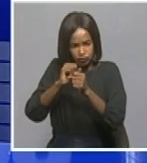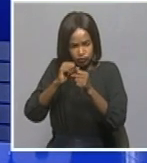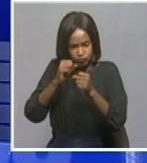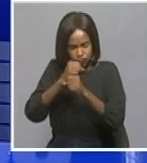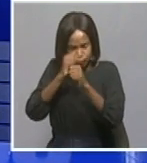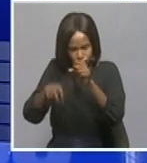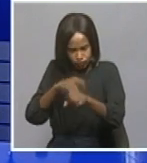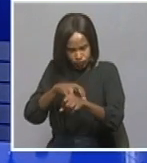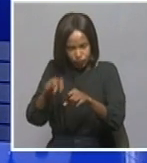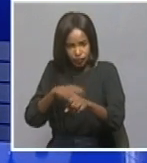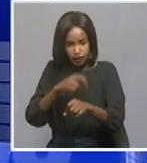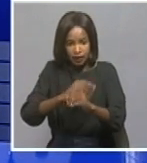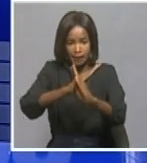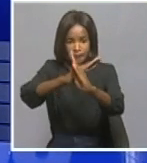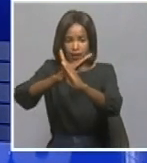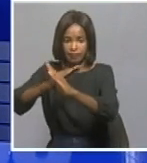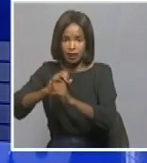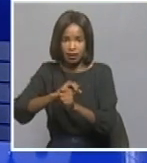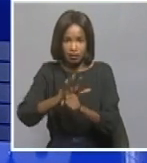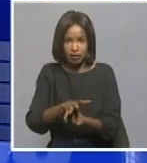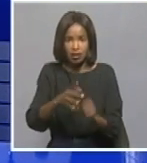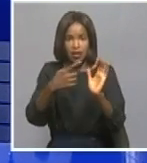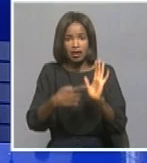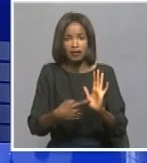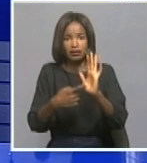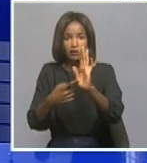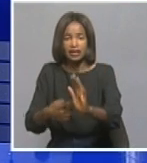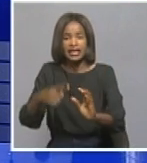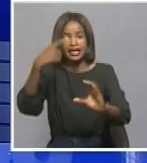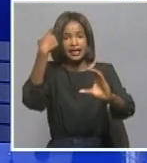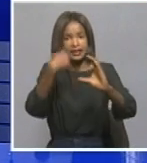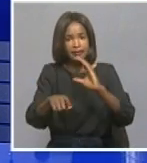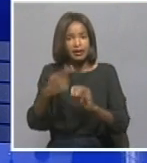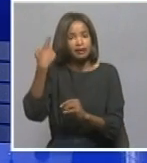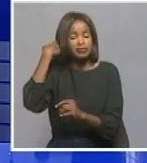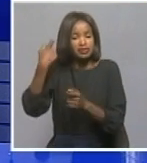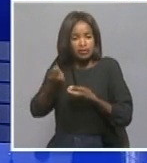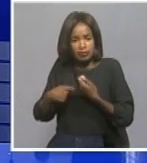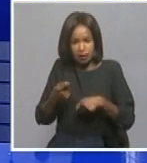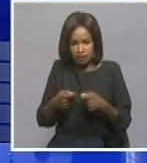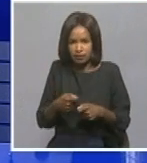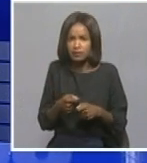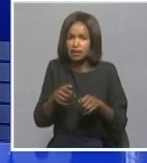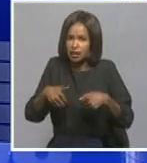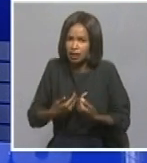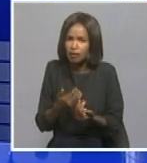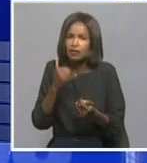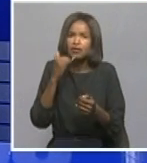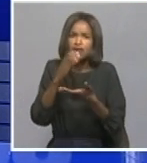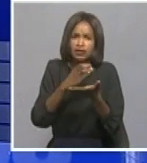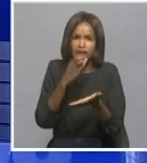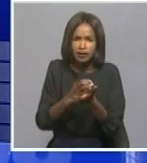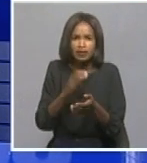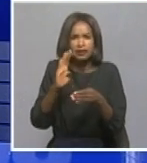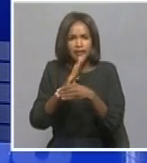response to the COVID-19 outbreak, we now share the emails of the Trade Ministry officials to contact for certification of companies as